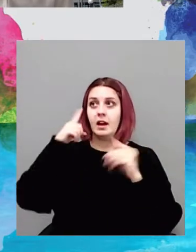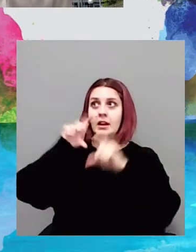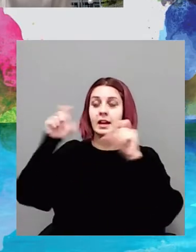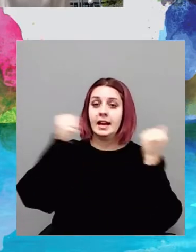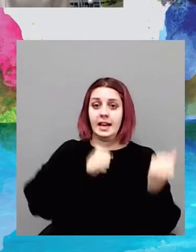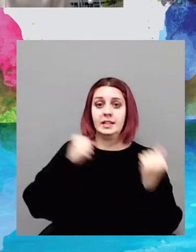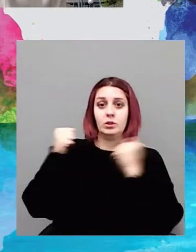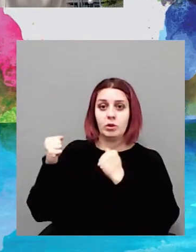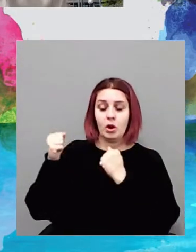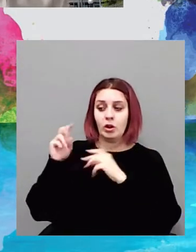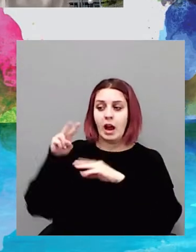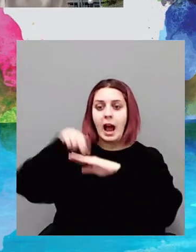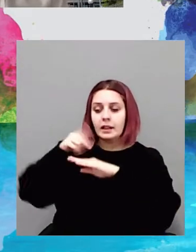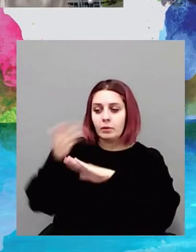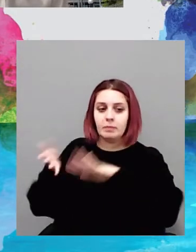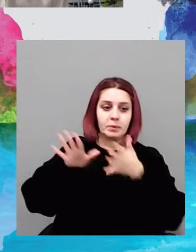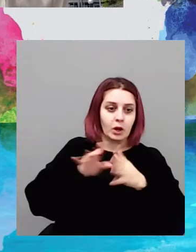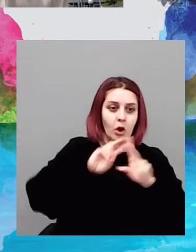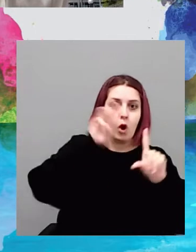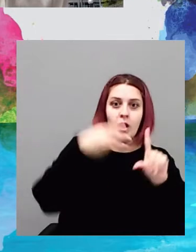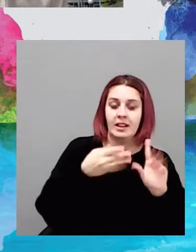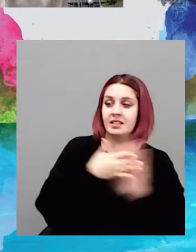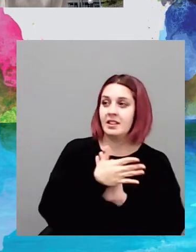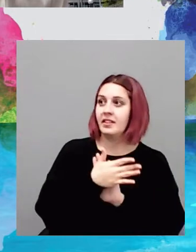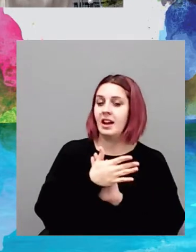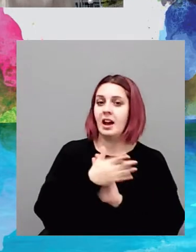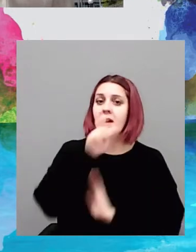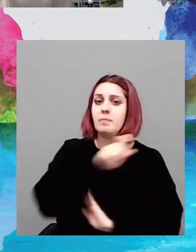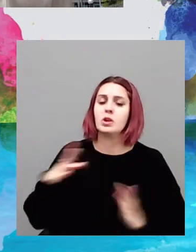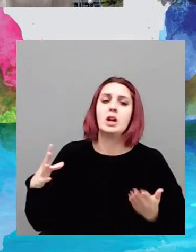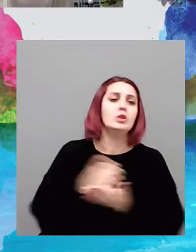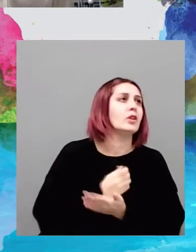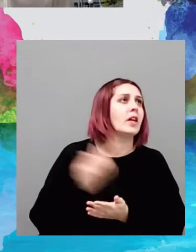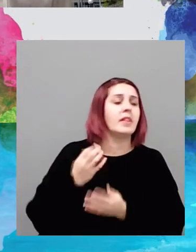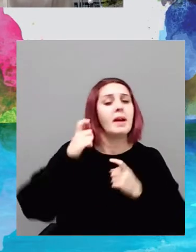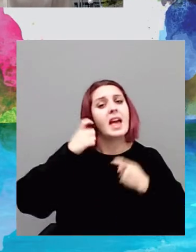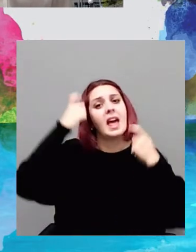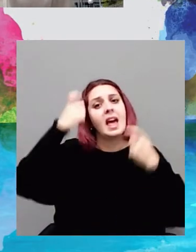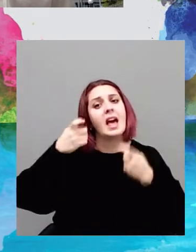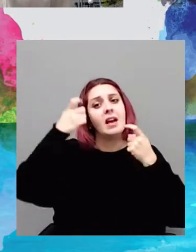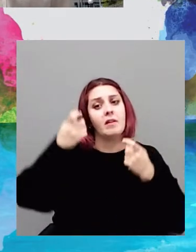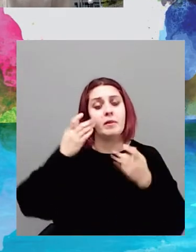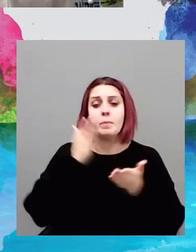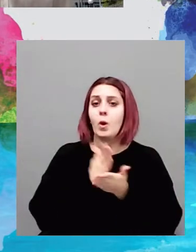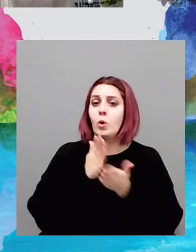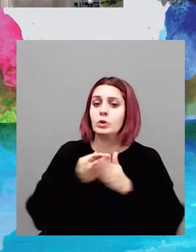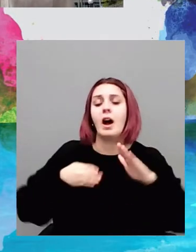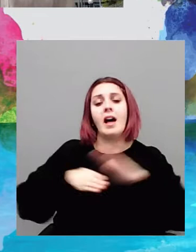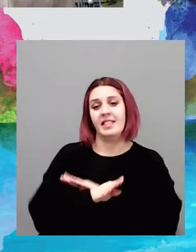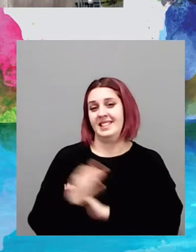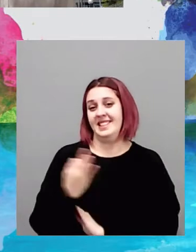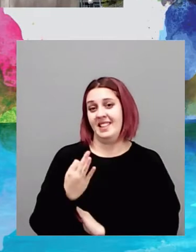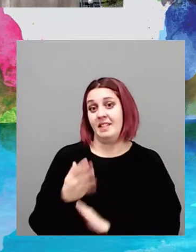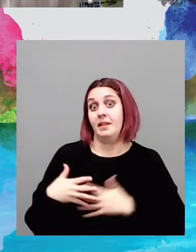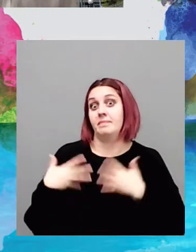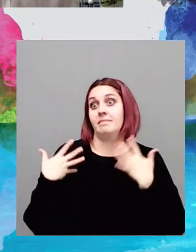had in the traditional university, and we passed that right on to the online courses. So we've made an effort to make all of these courses